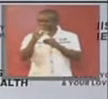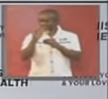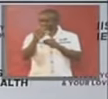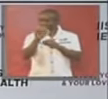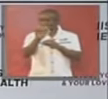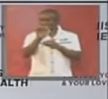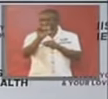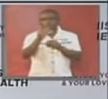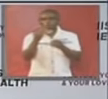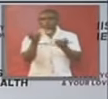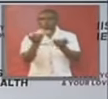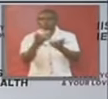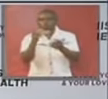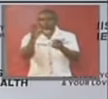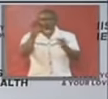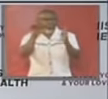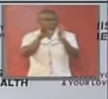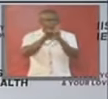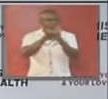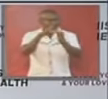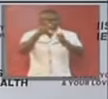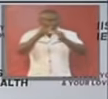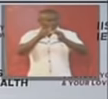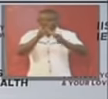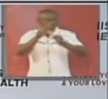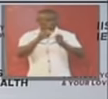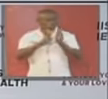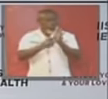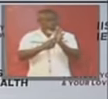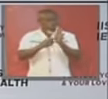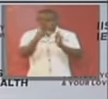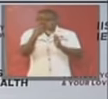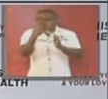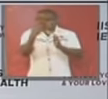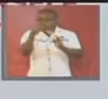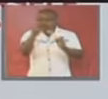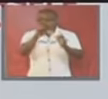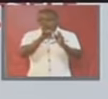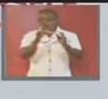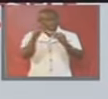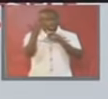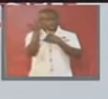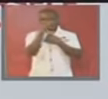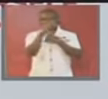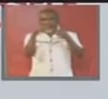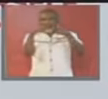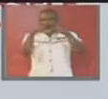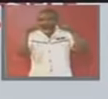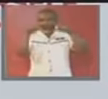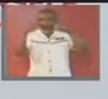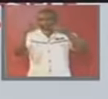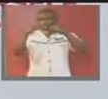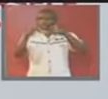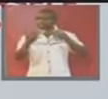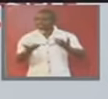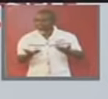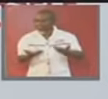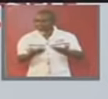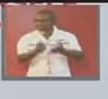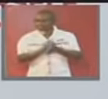if you can show me one picture with me without a mask visiting a patient, I will be shocked.